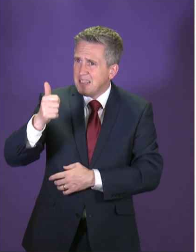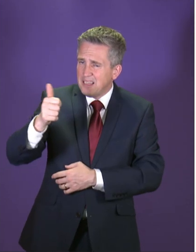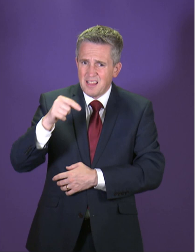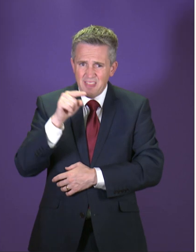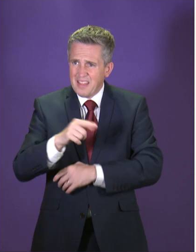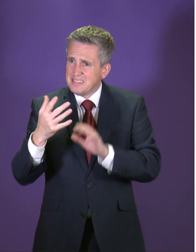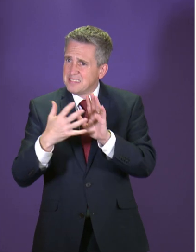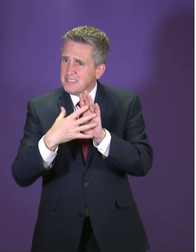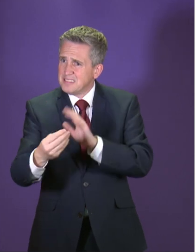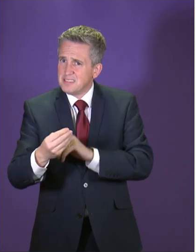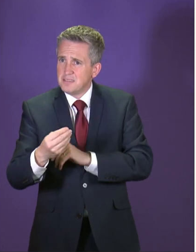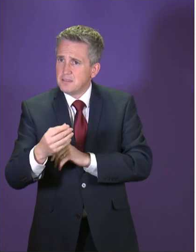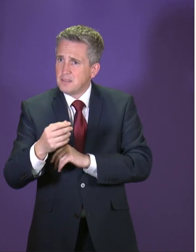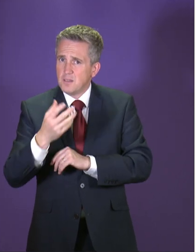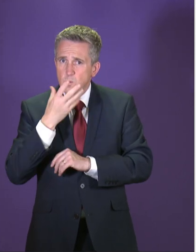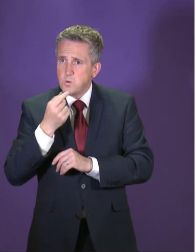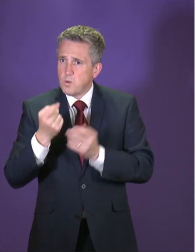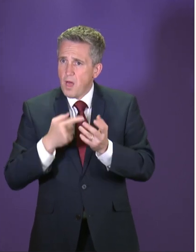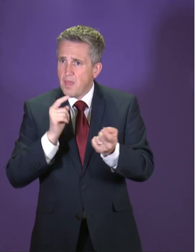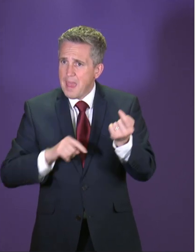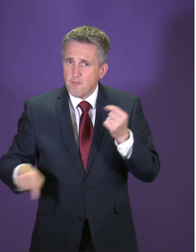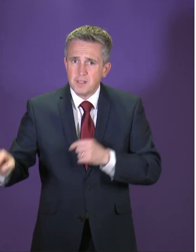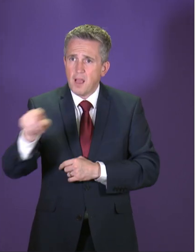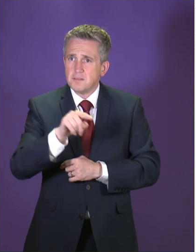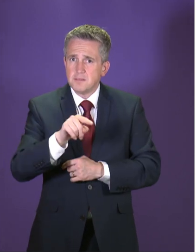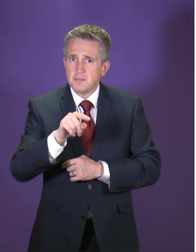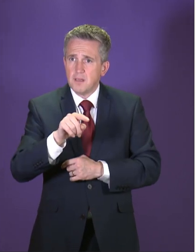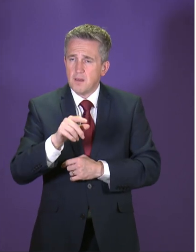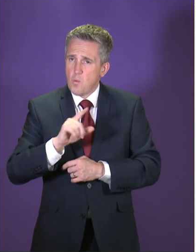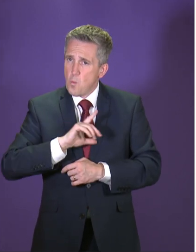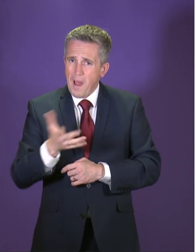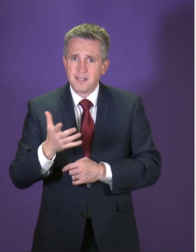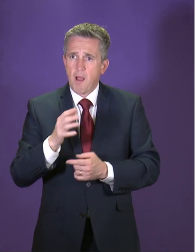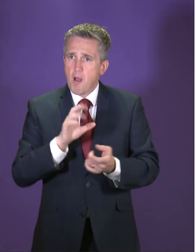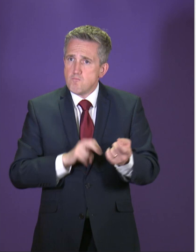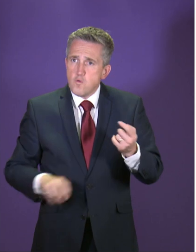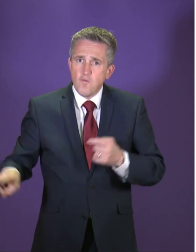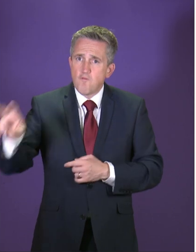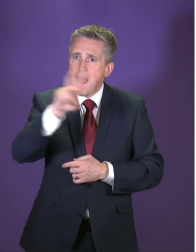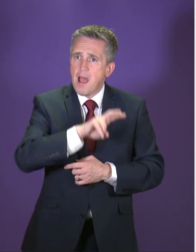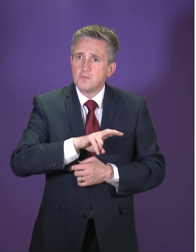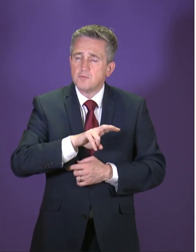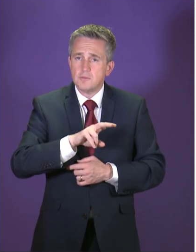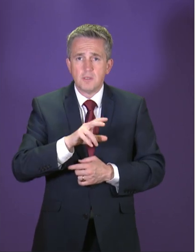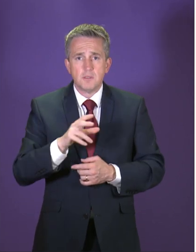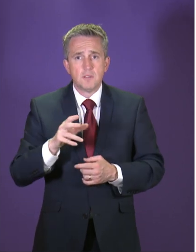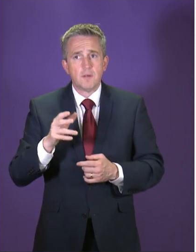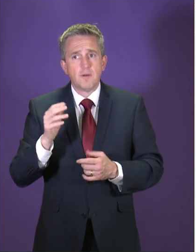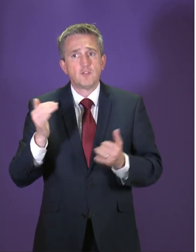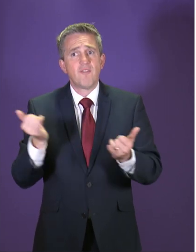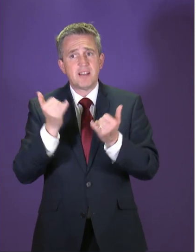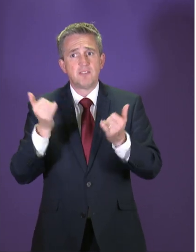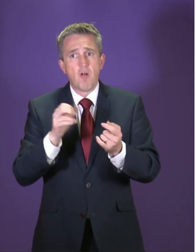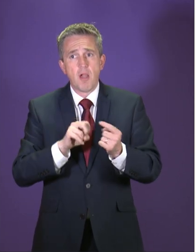these historical spaces. You have so many churches. Move the festival, and I move it. I did it in the end of